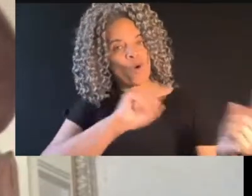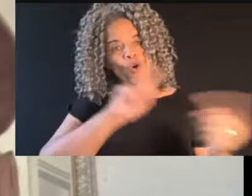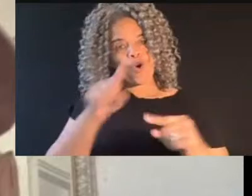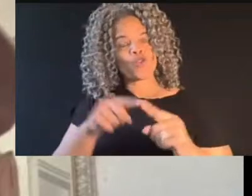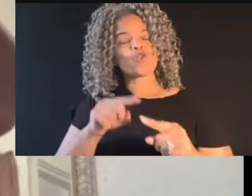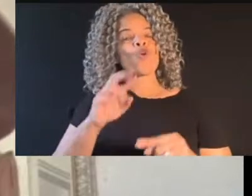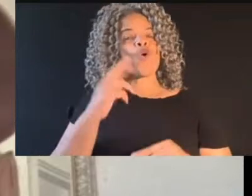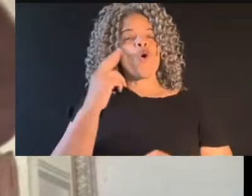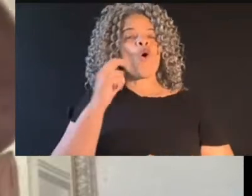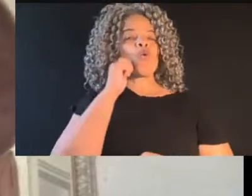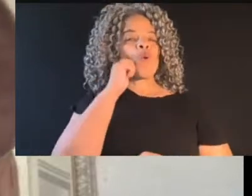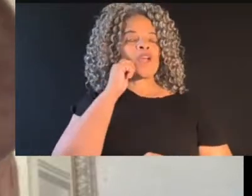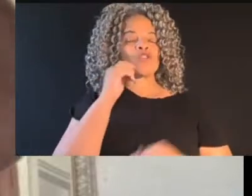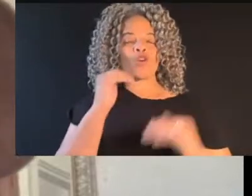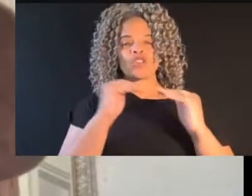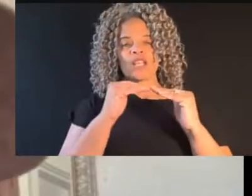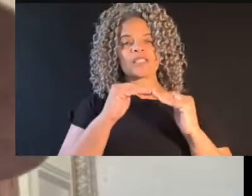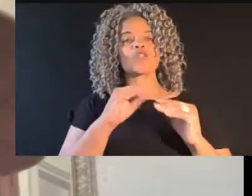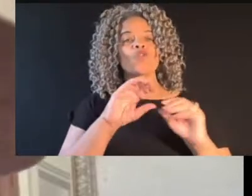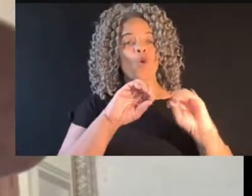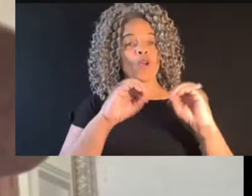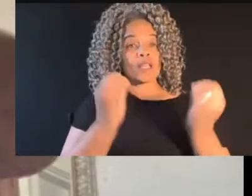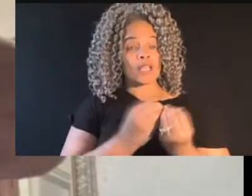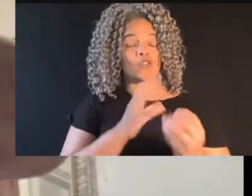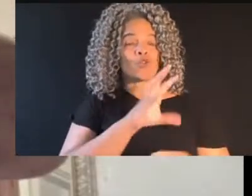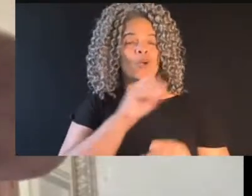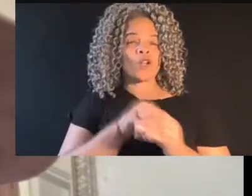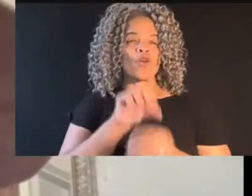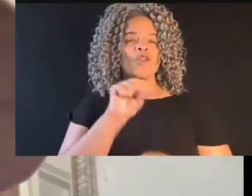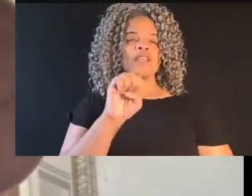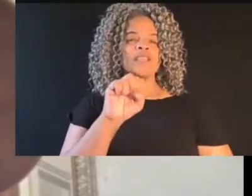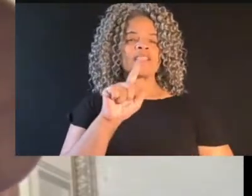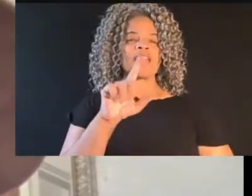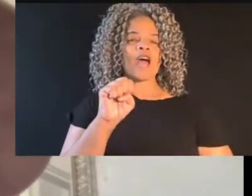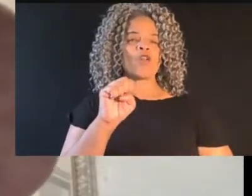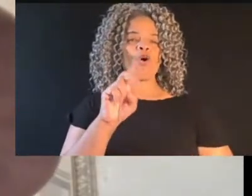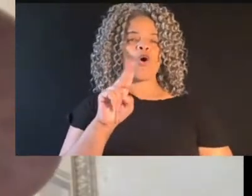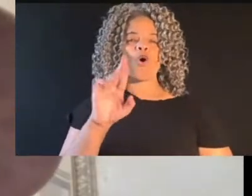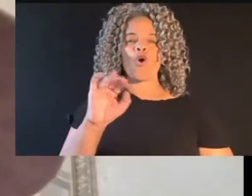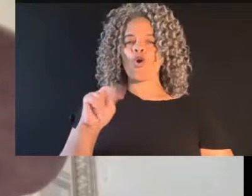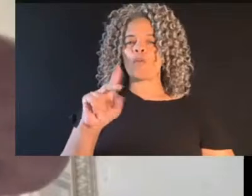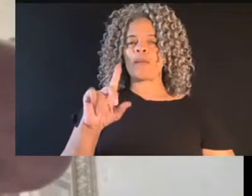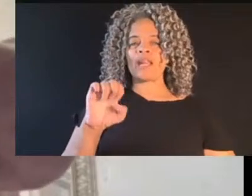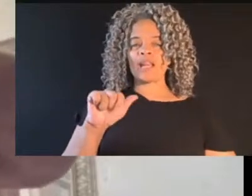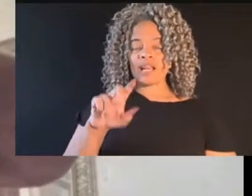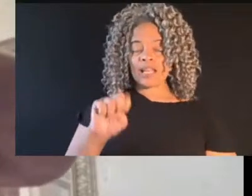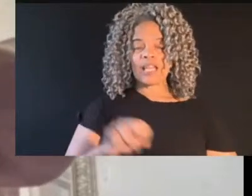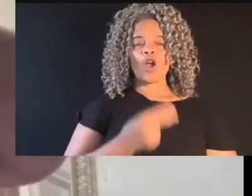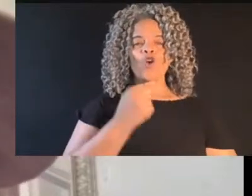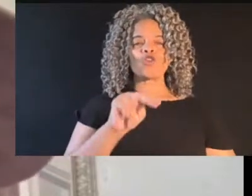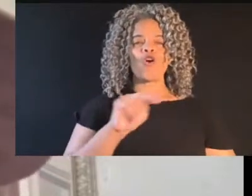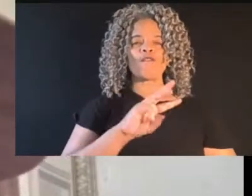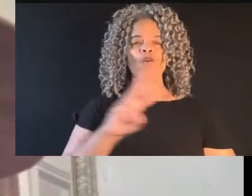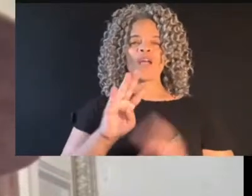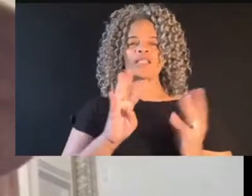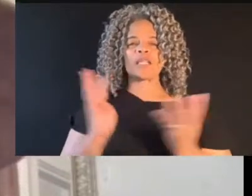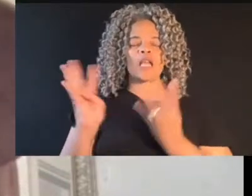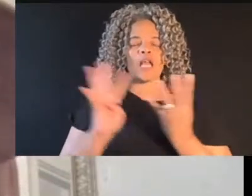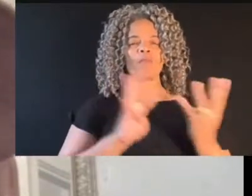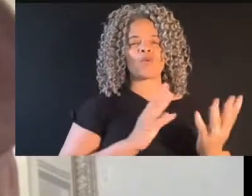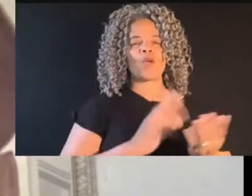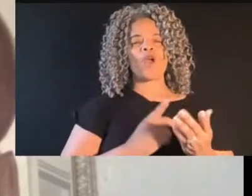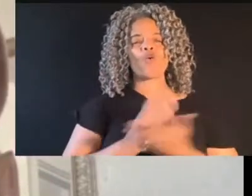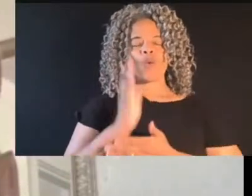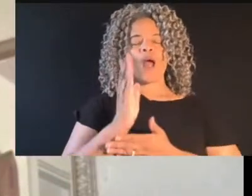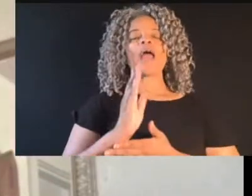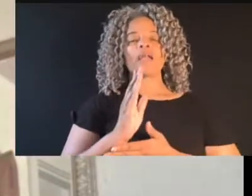justice organizations to include the Seattle Urban League, Northwest Immigrant Rights Project, Chief Seattle